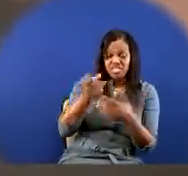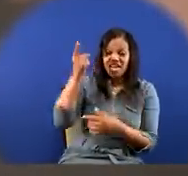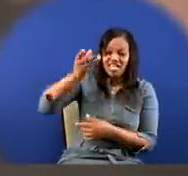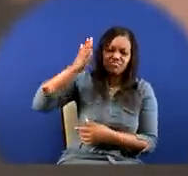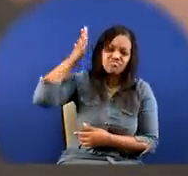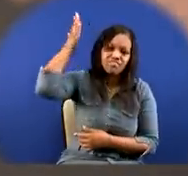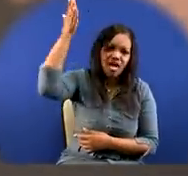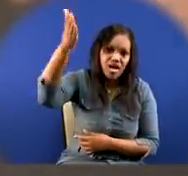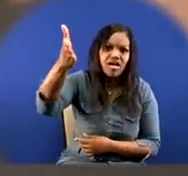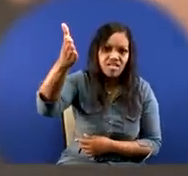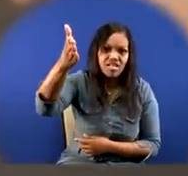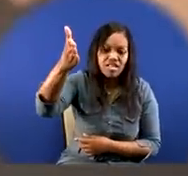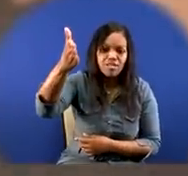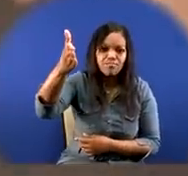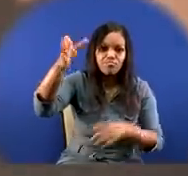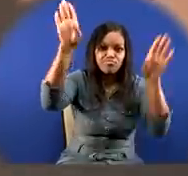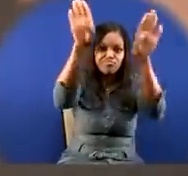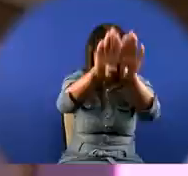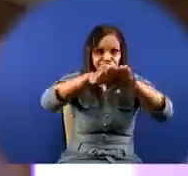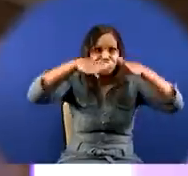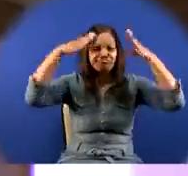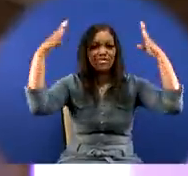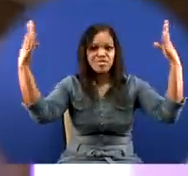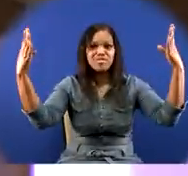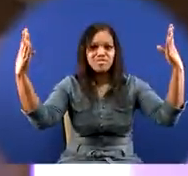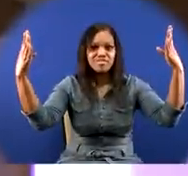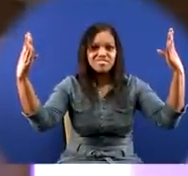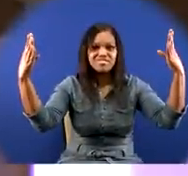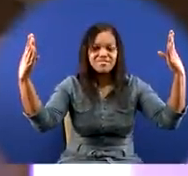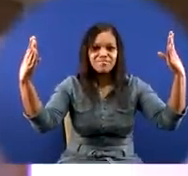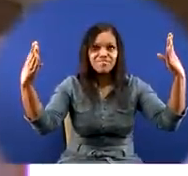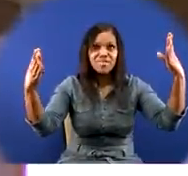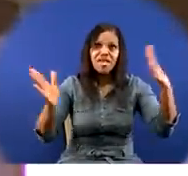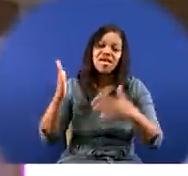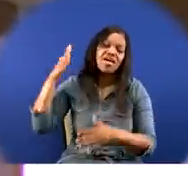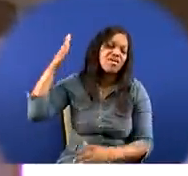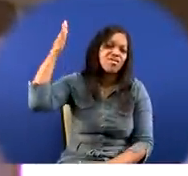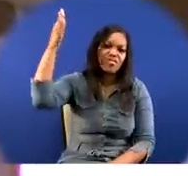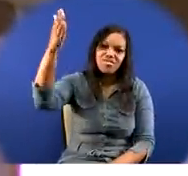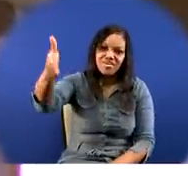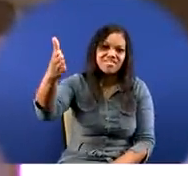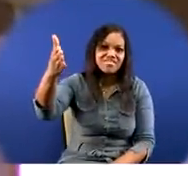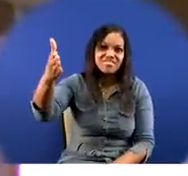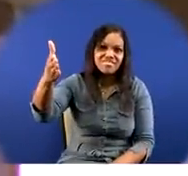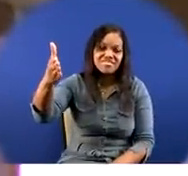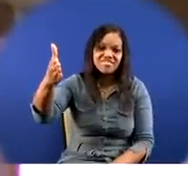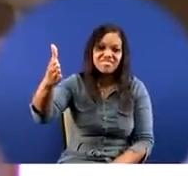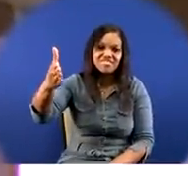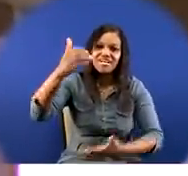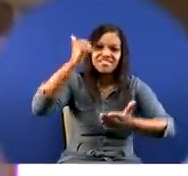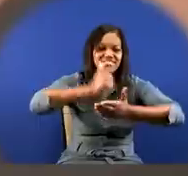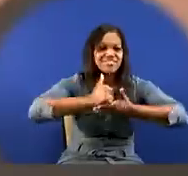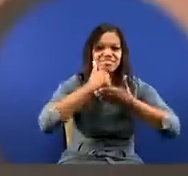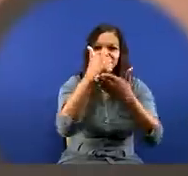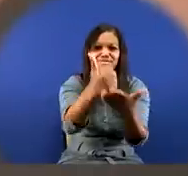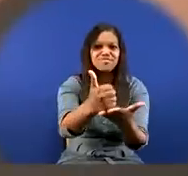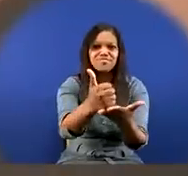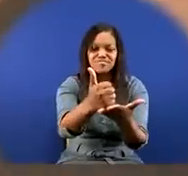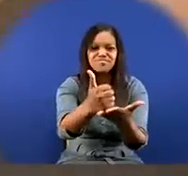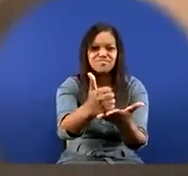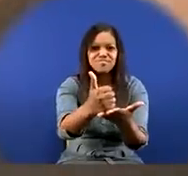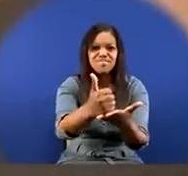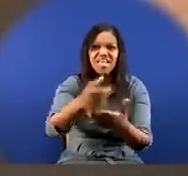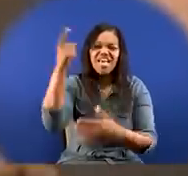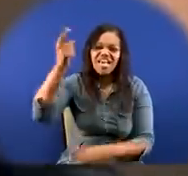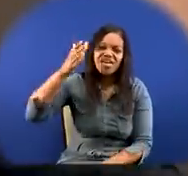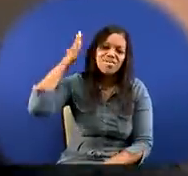will open doors. He will make a way.